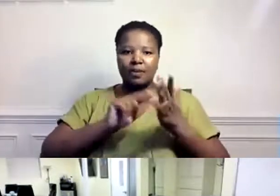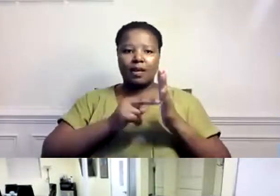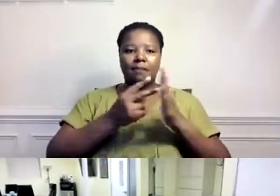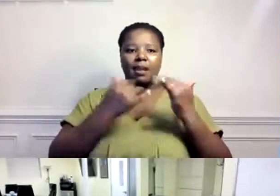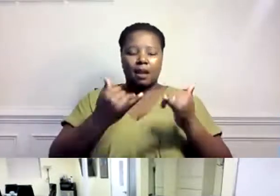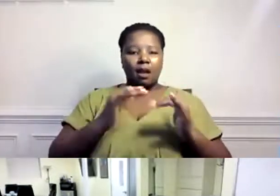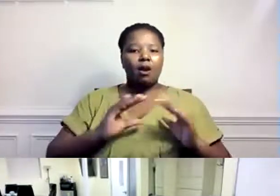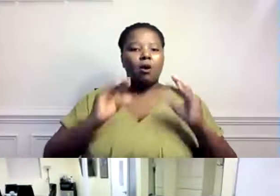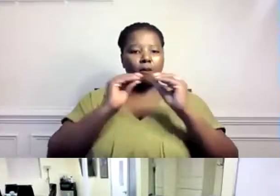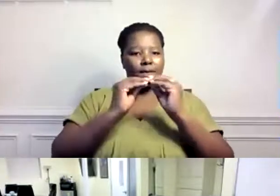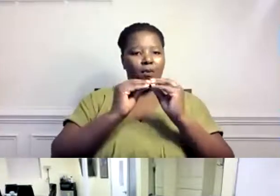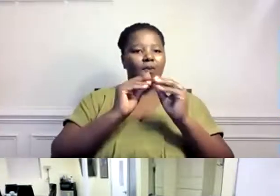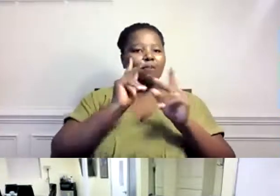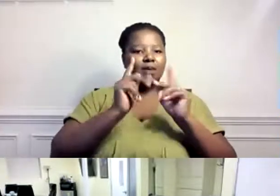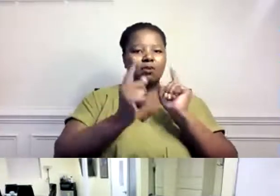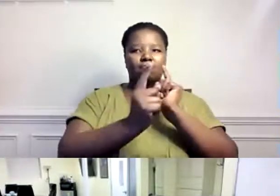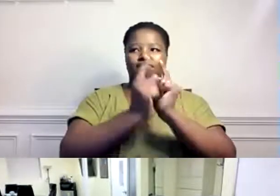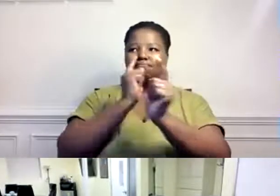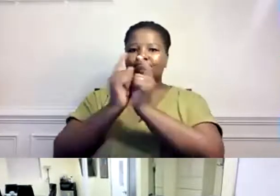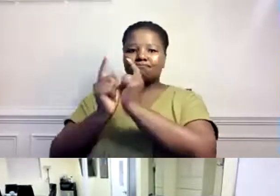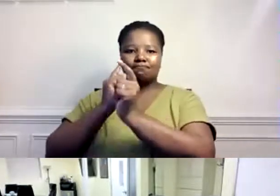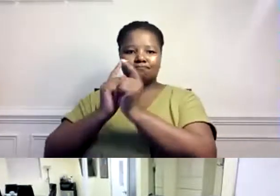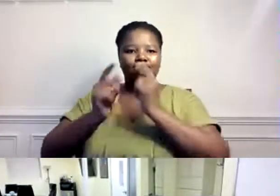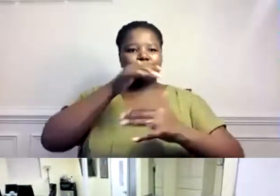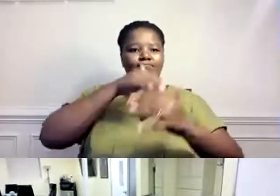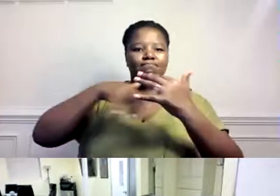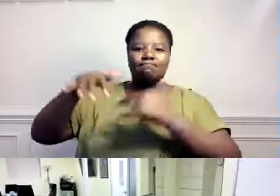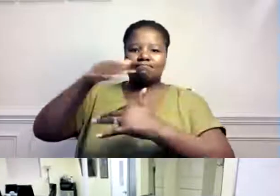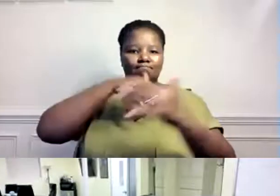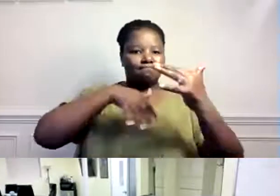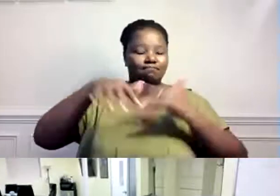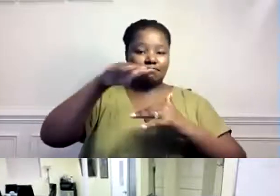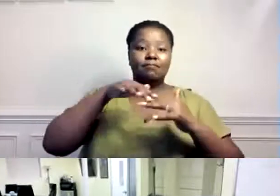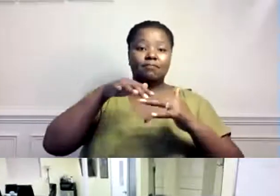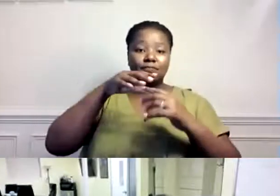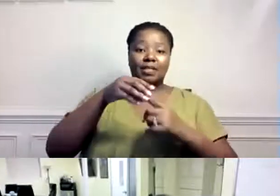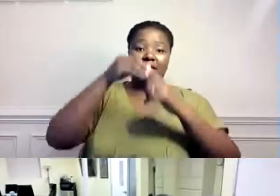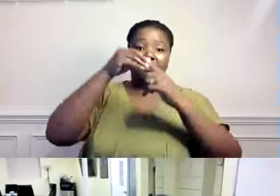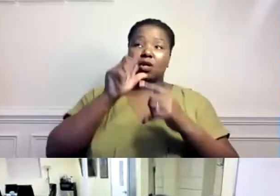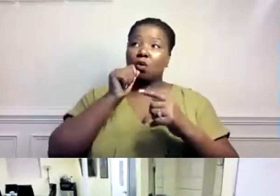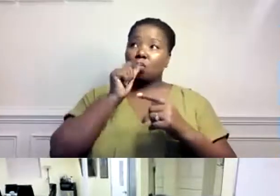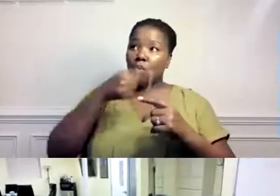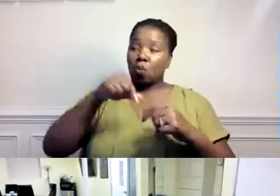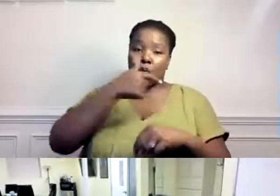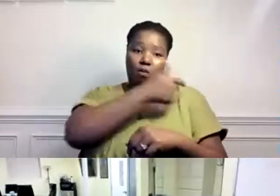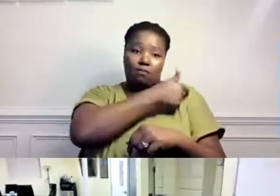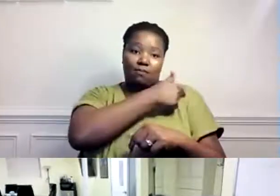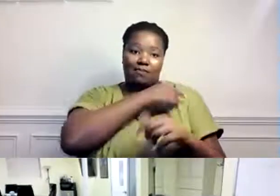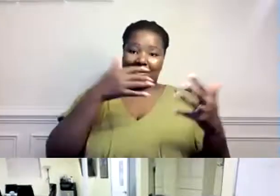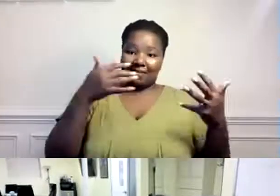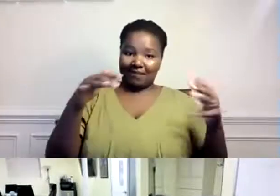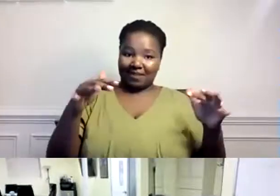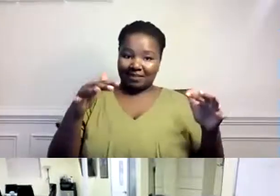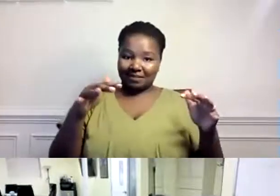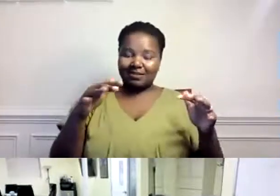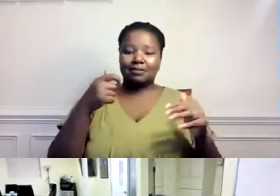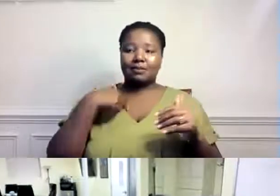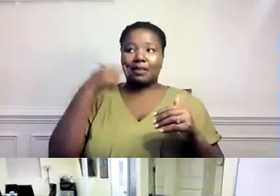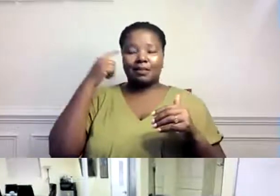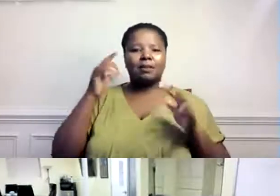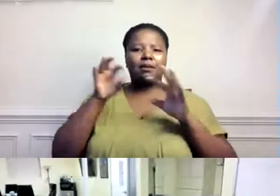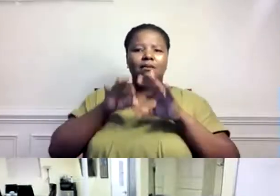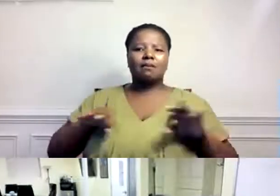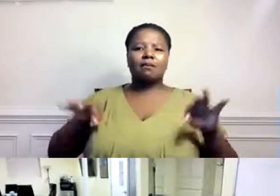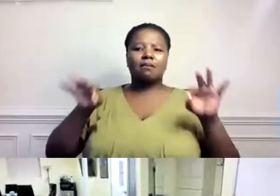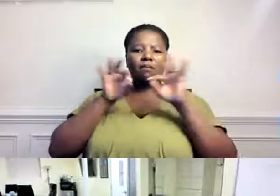interactions between people, especially people who are vaccinated. And I think the important point is